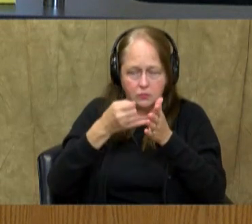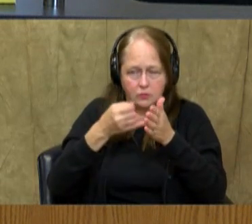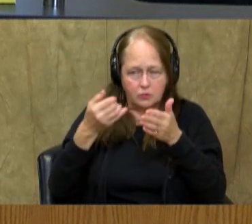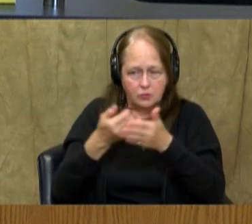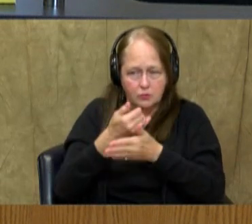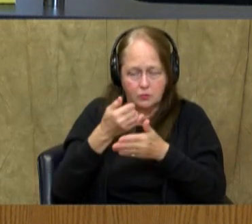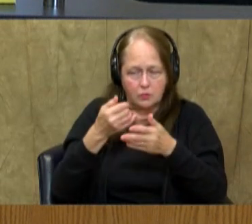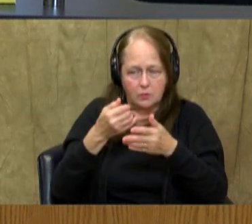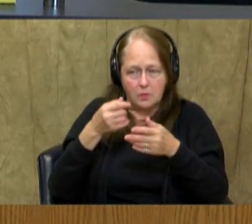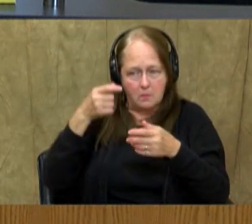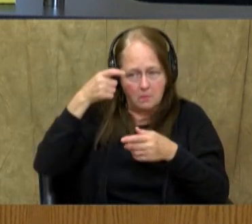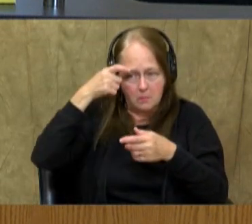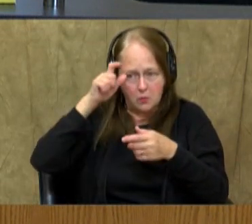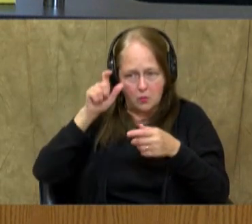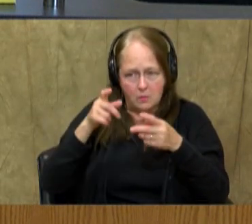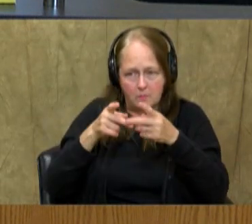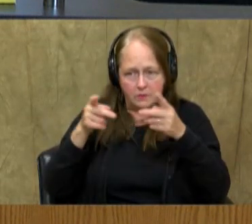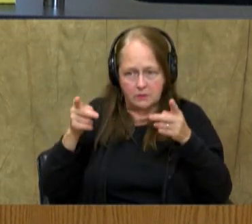moon position first?